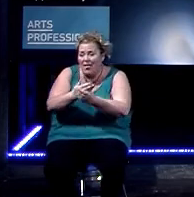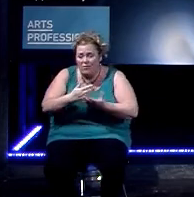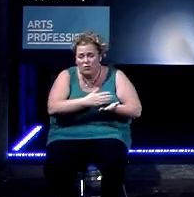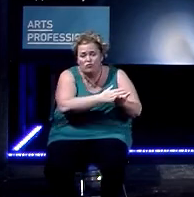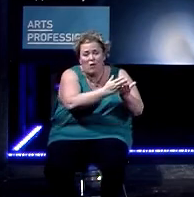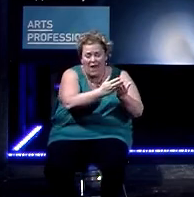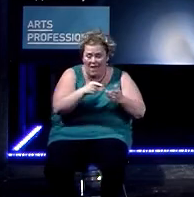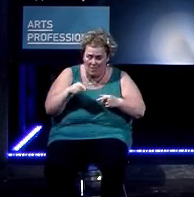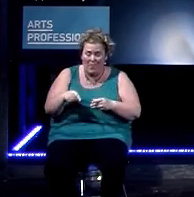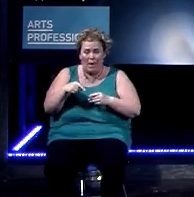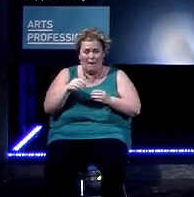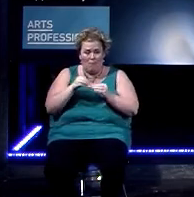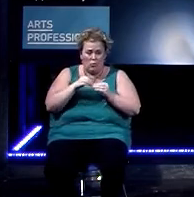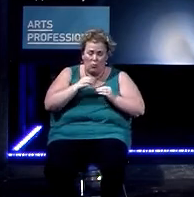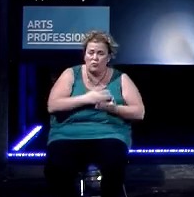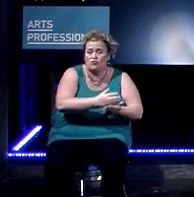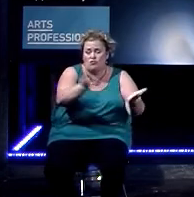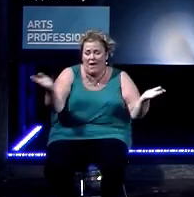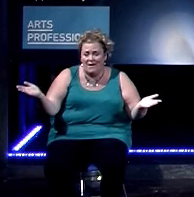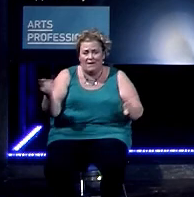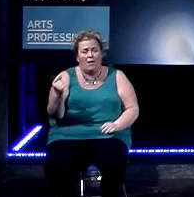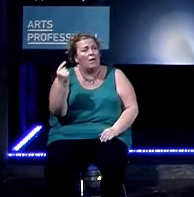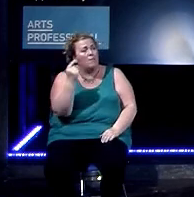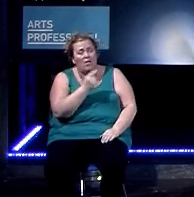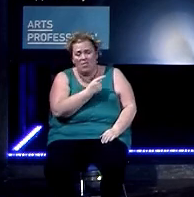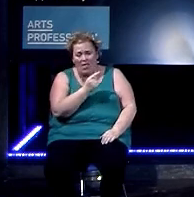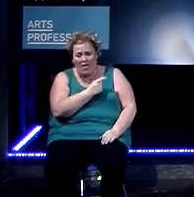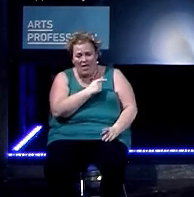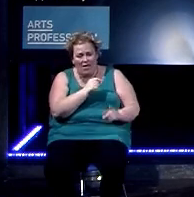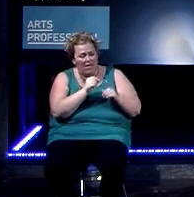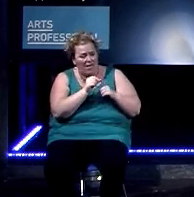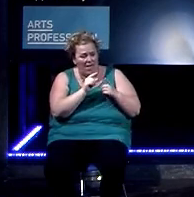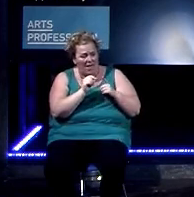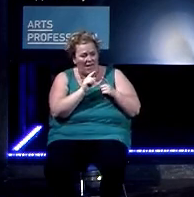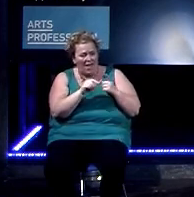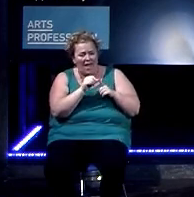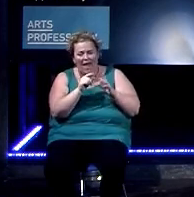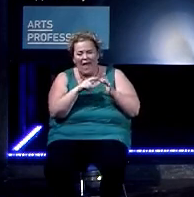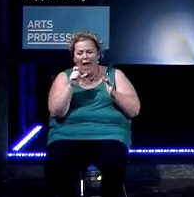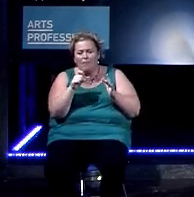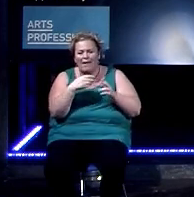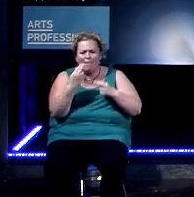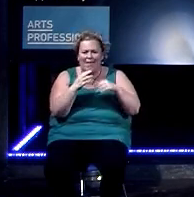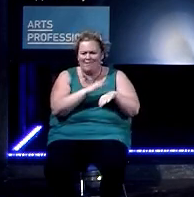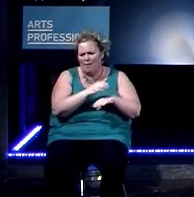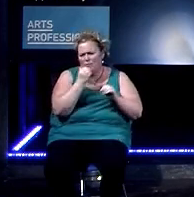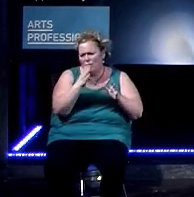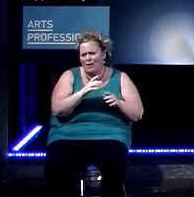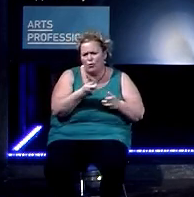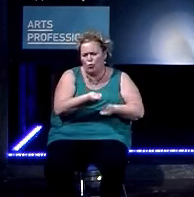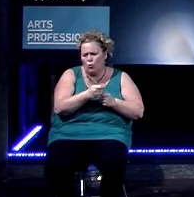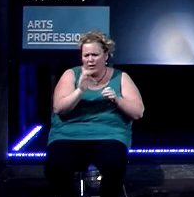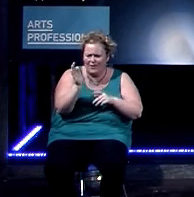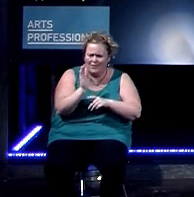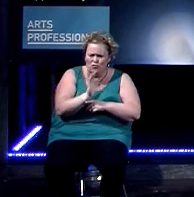designed to do. But the great thing is, this bundle from Epic Mealtime, which is a really good cooking show which involves lots of like bacon